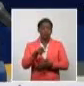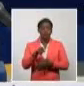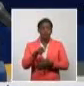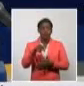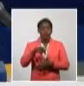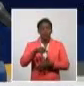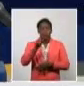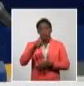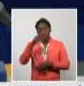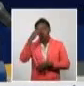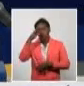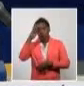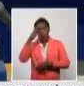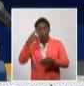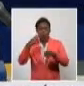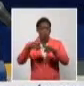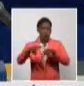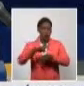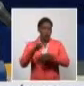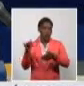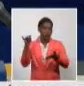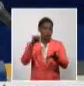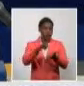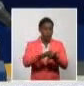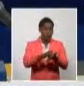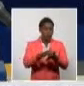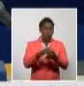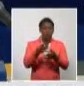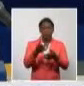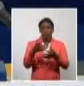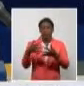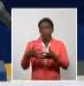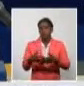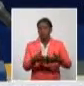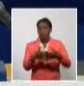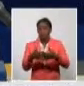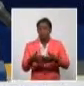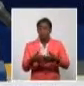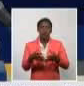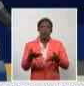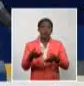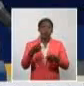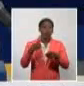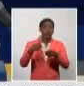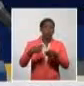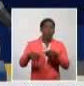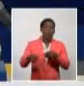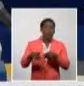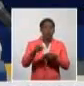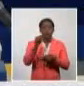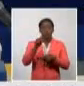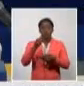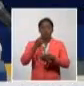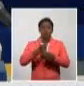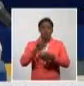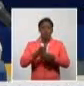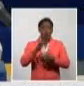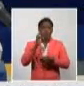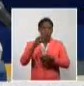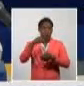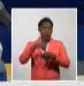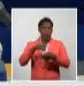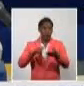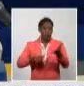country, immigrants, crew members, and foreigners who were here as tourists.